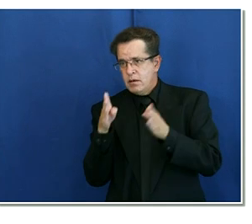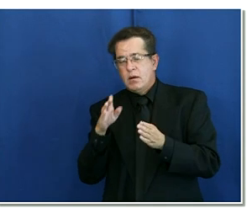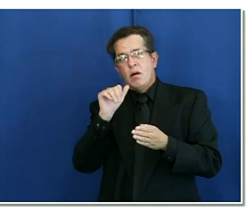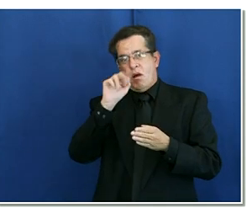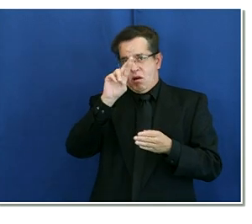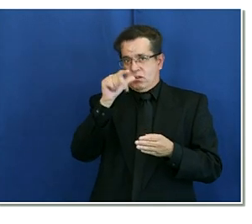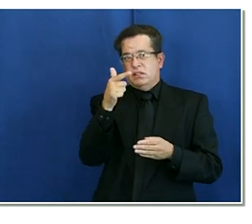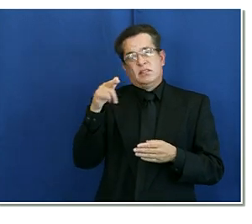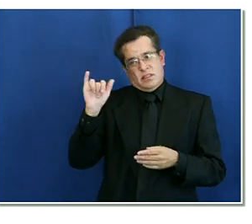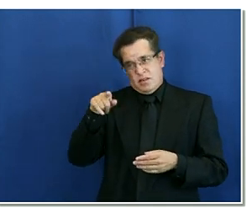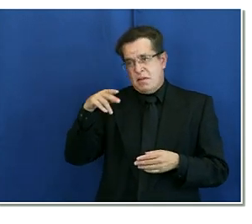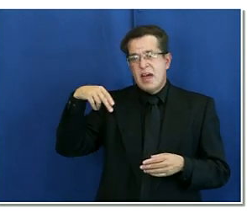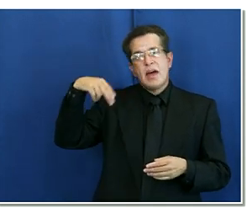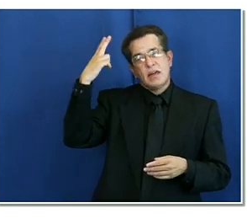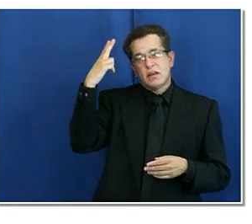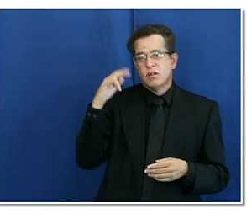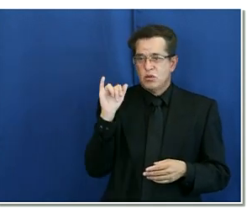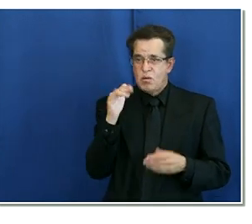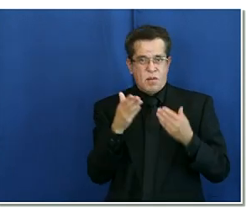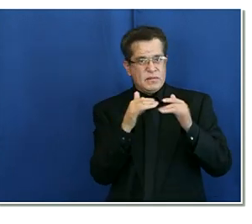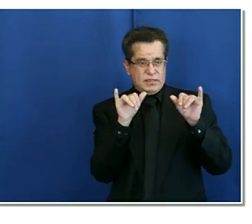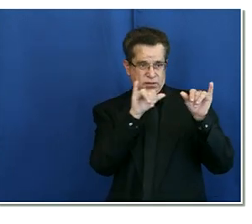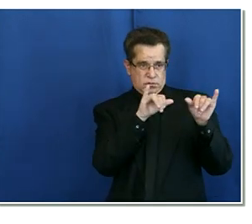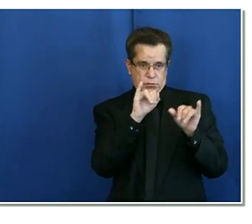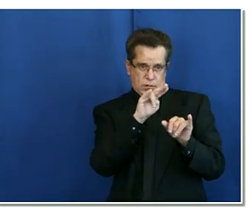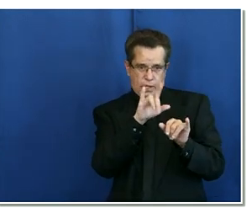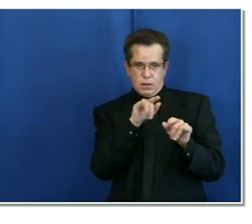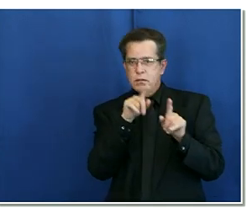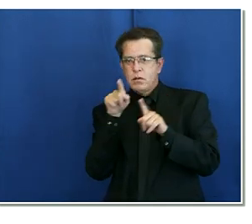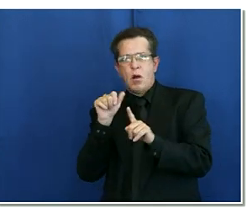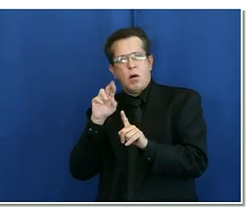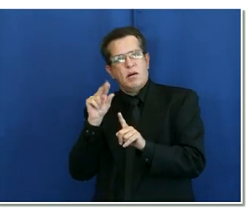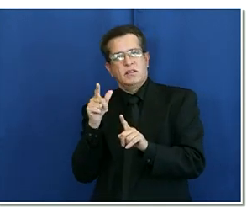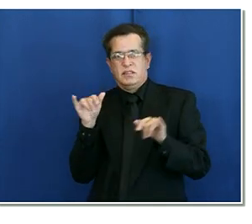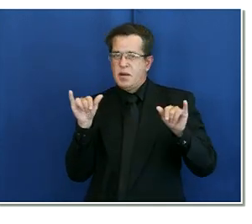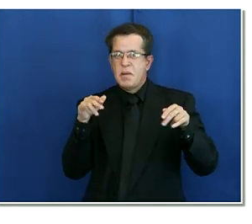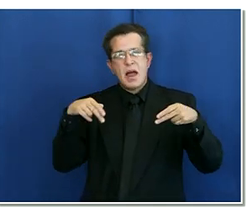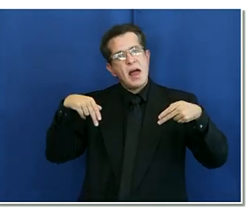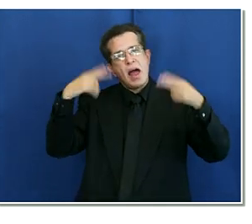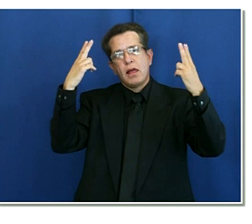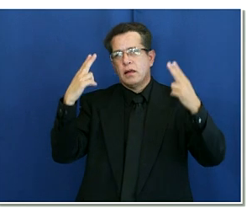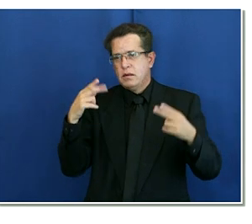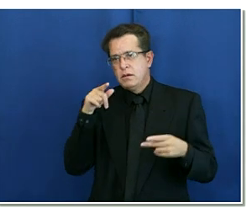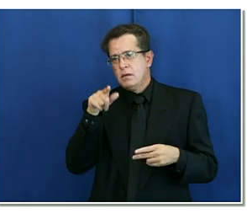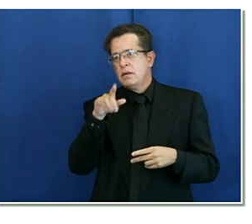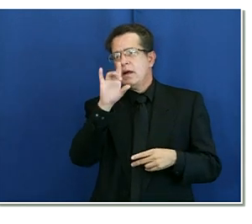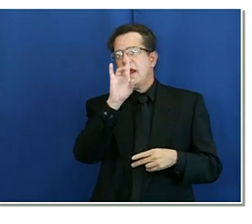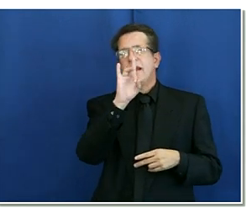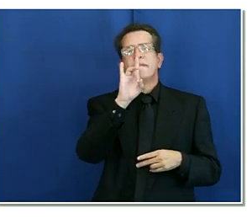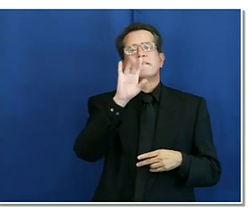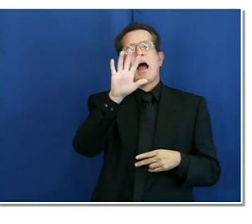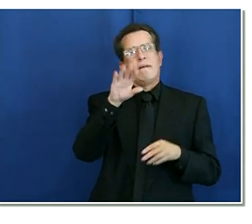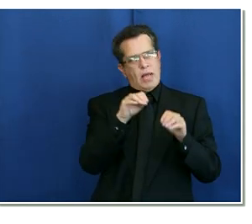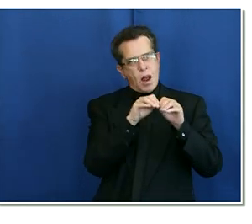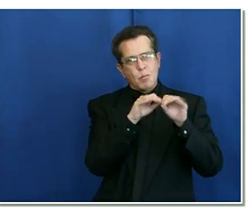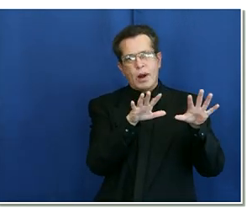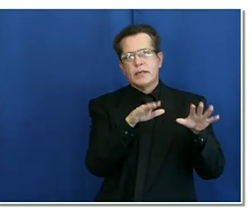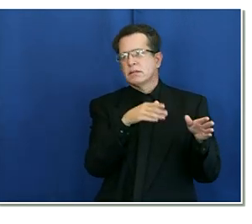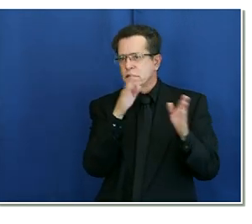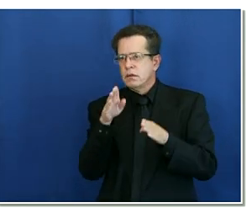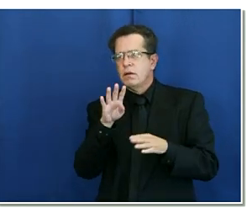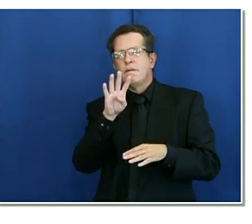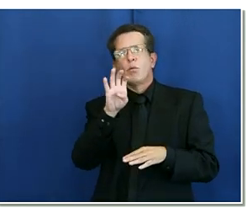close second to the month of July, with 85 outbreaks representing